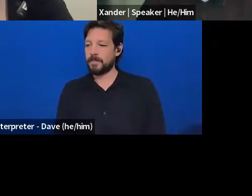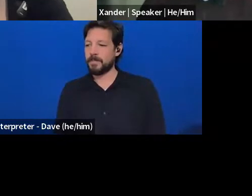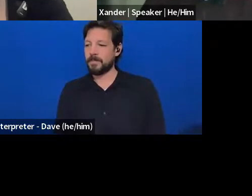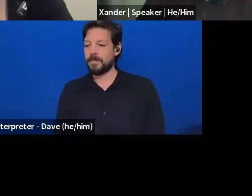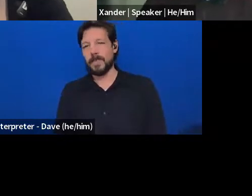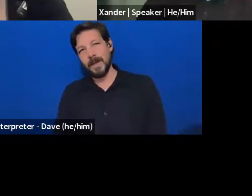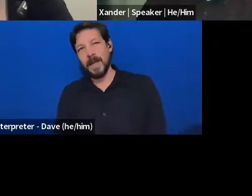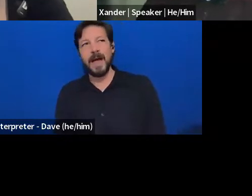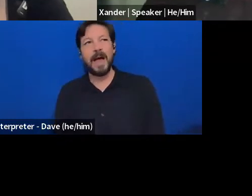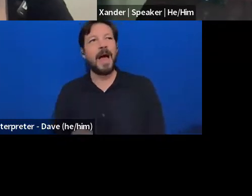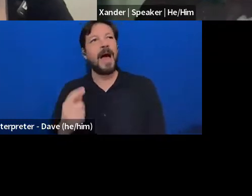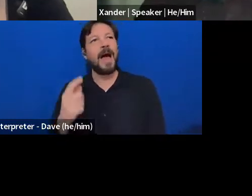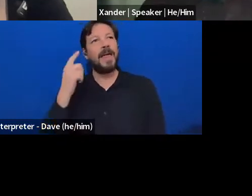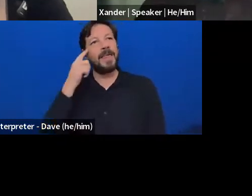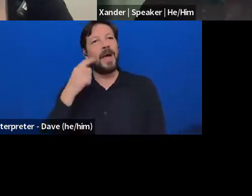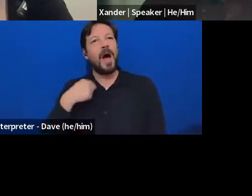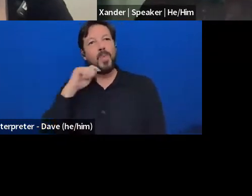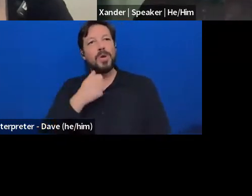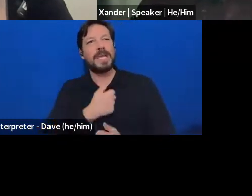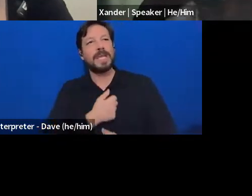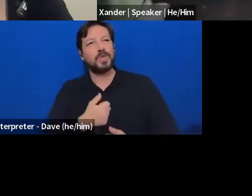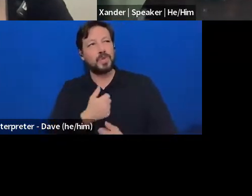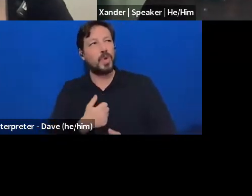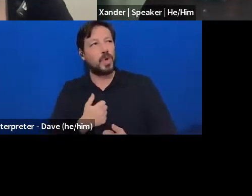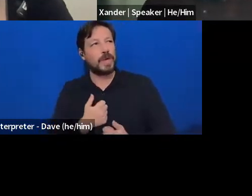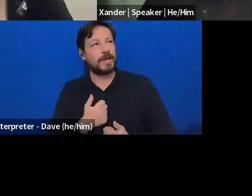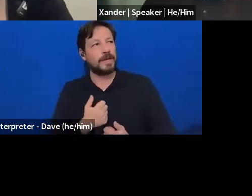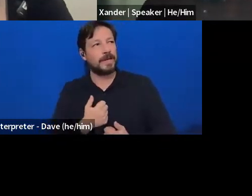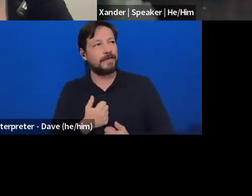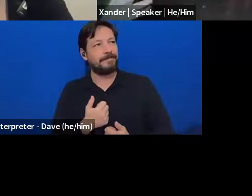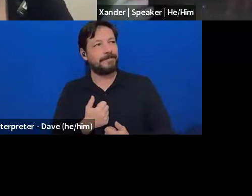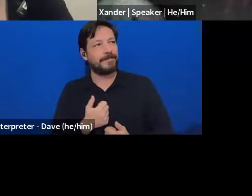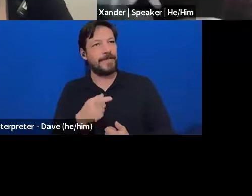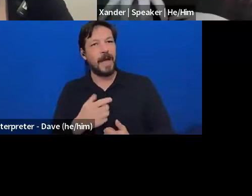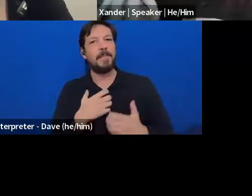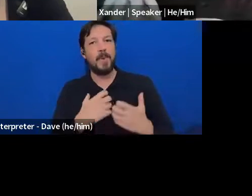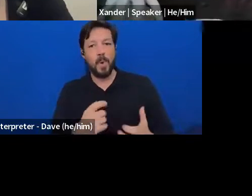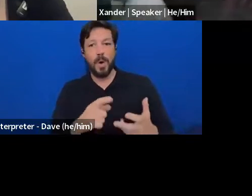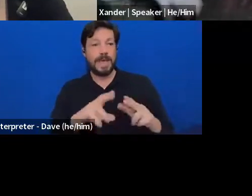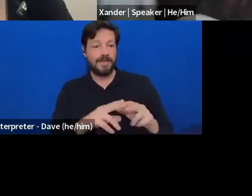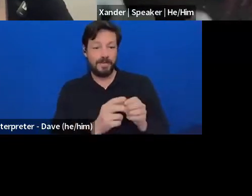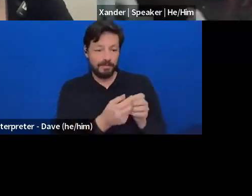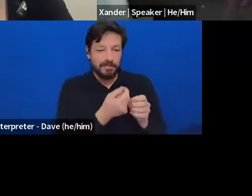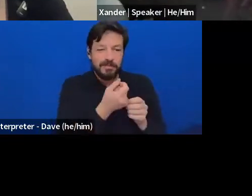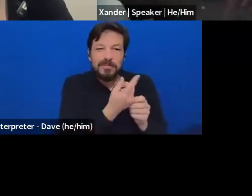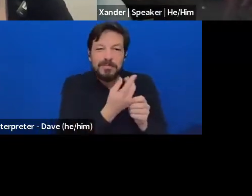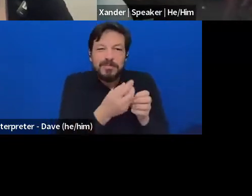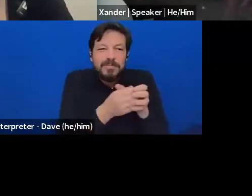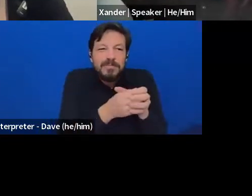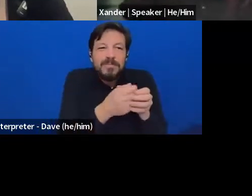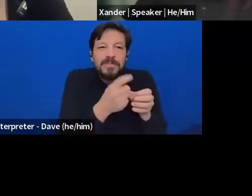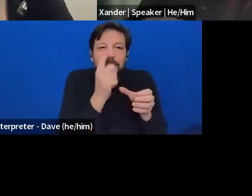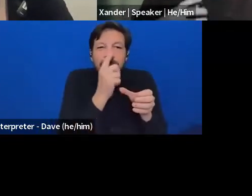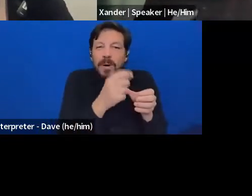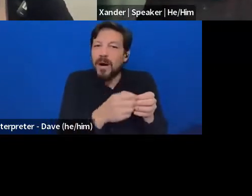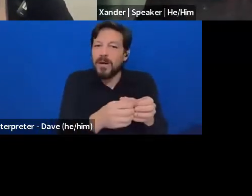a nicer experience if it was like, instead of just 1 or 2 people, like whatever group I'm in,